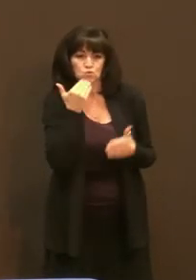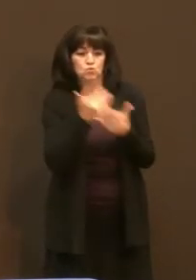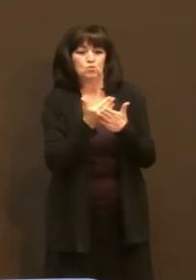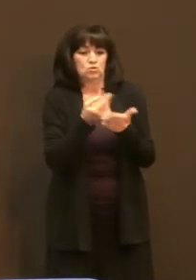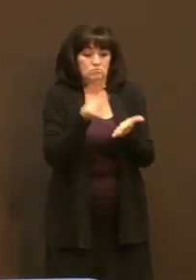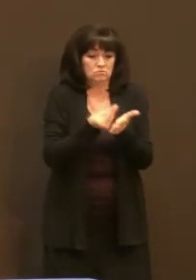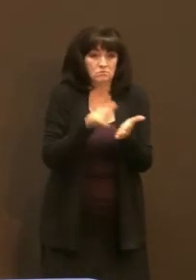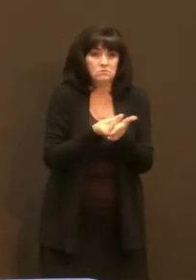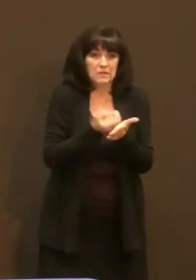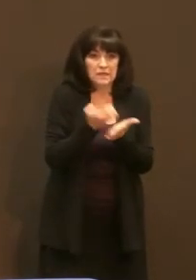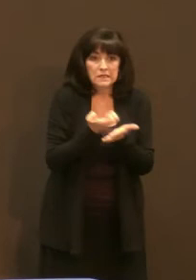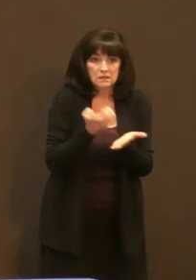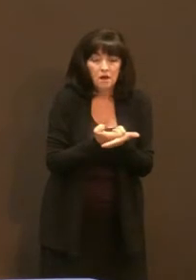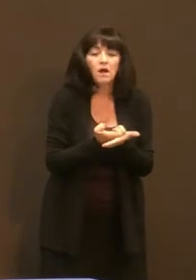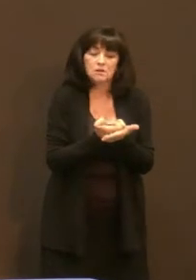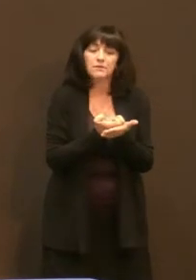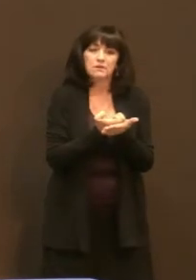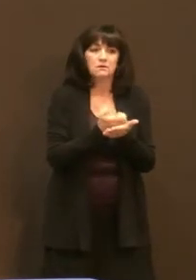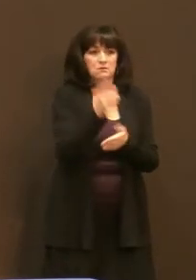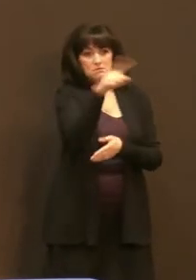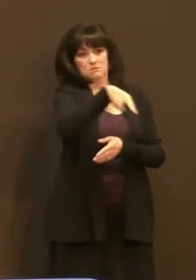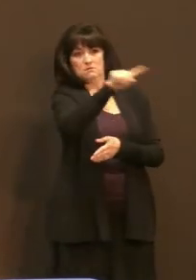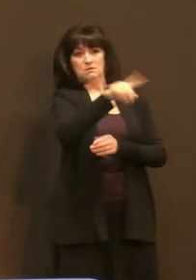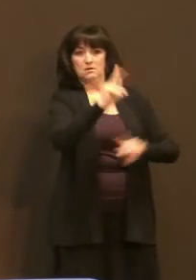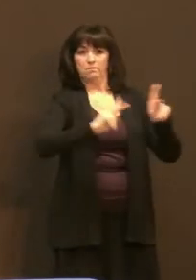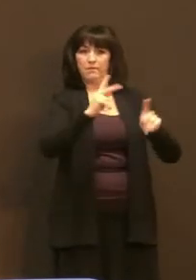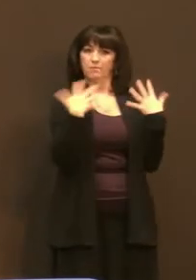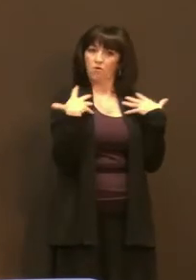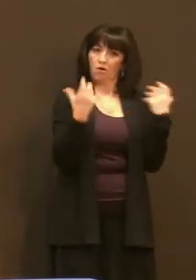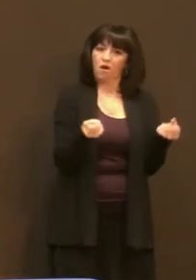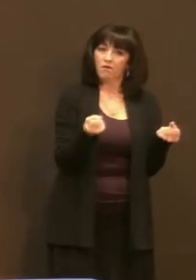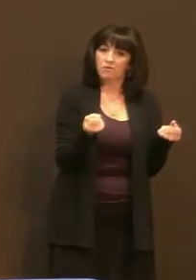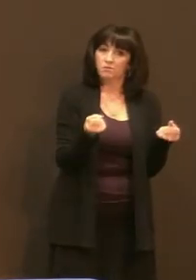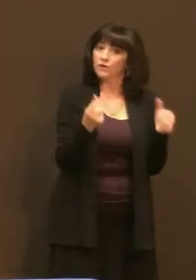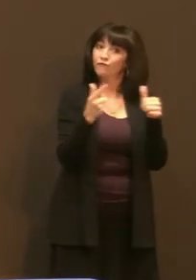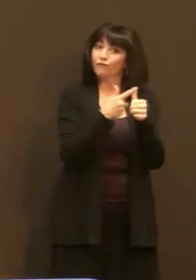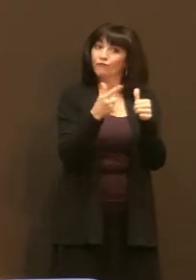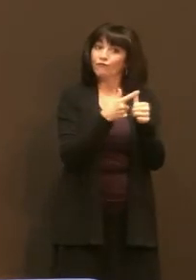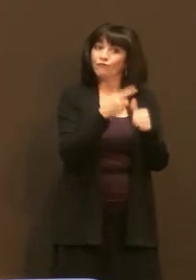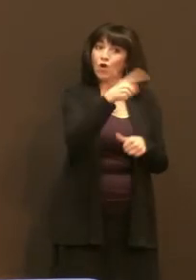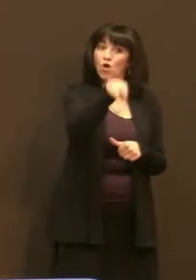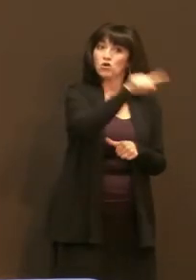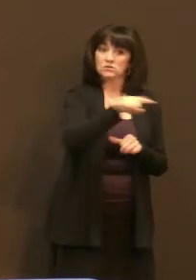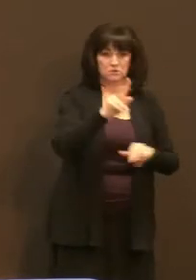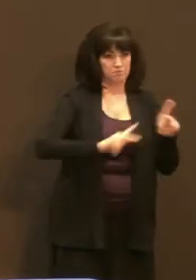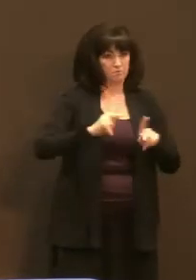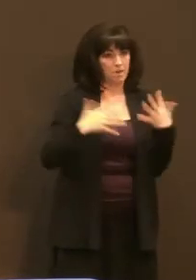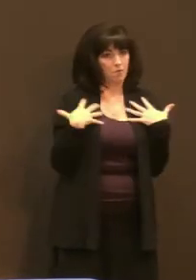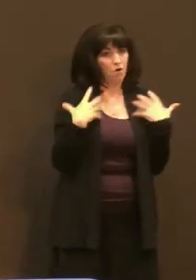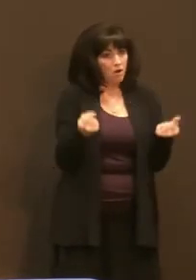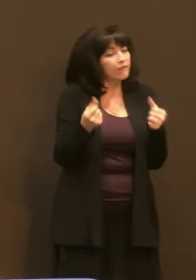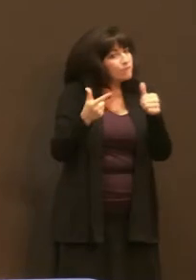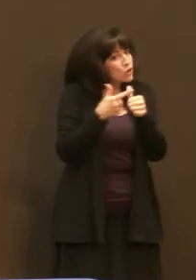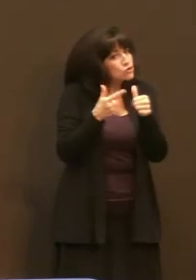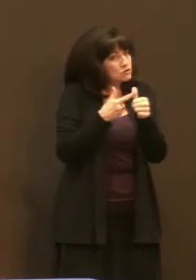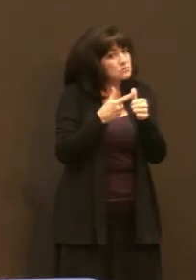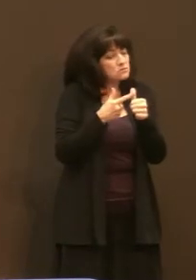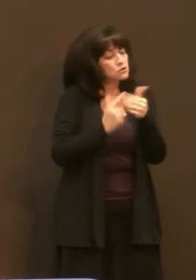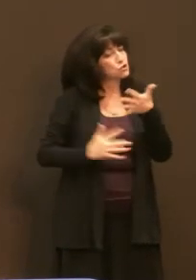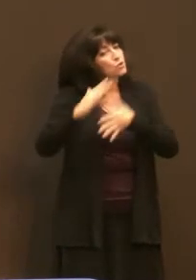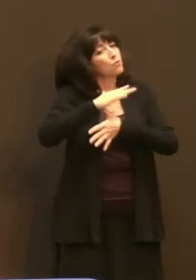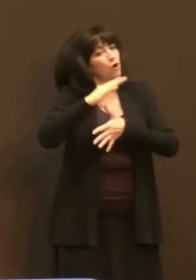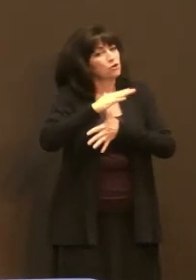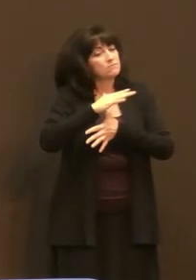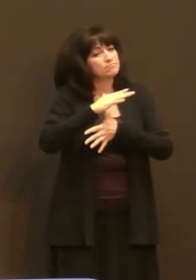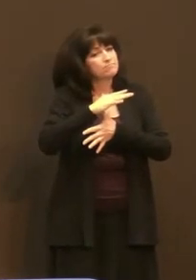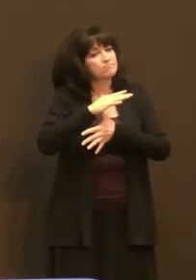or the challenge is, you have to have a healthy community before you have a healthy economy. And so, as Governor